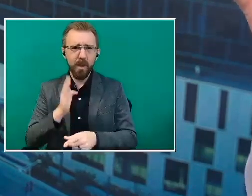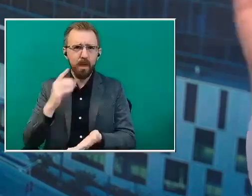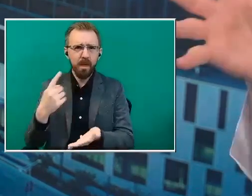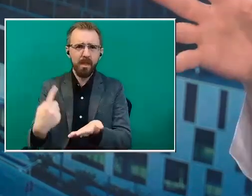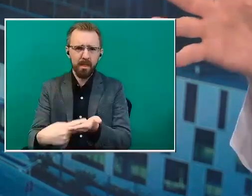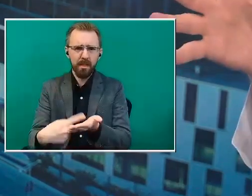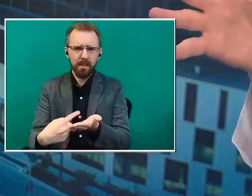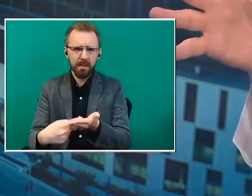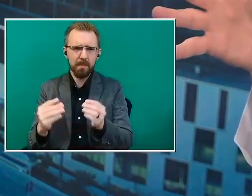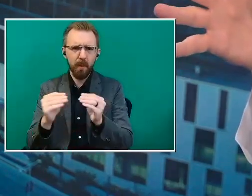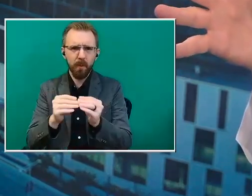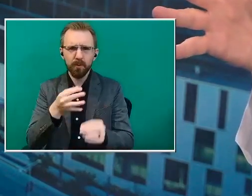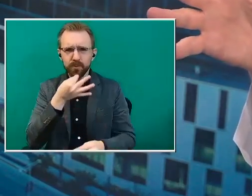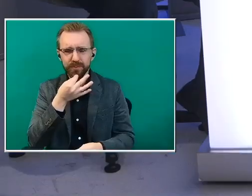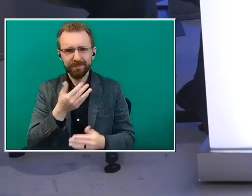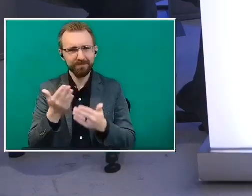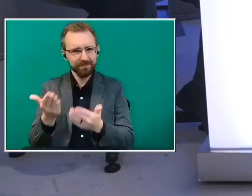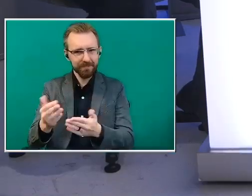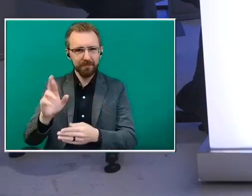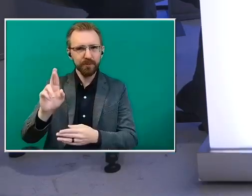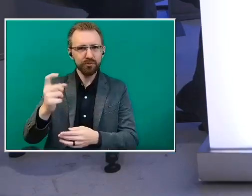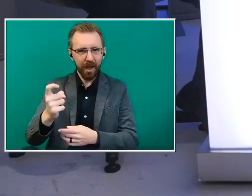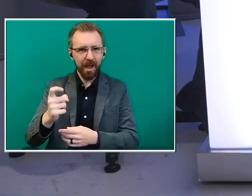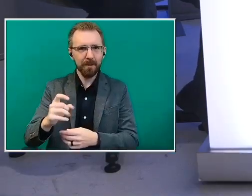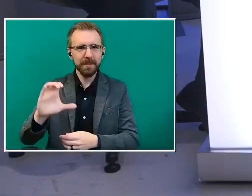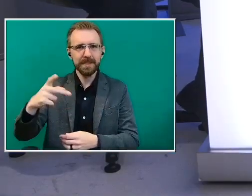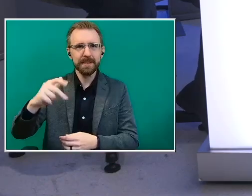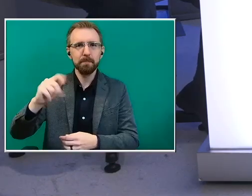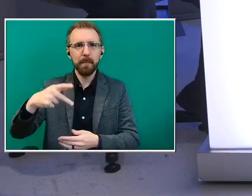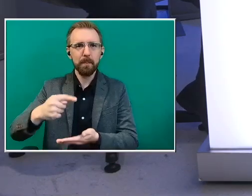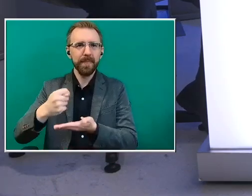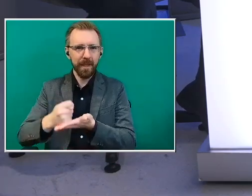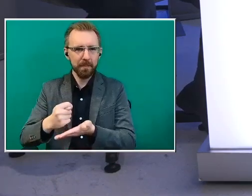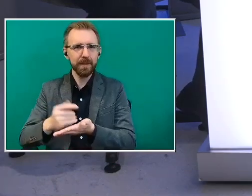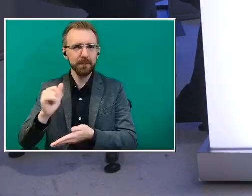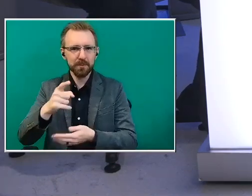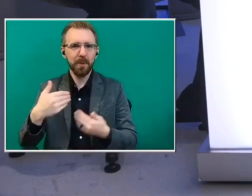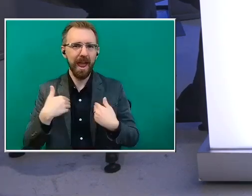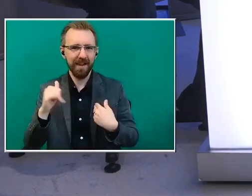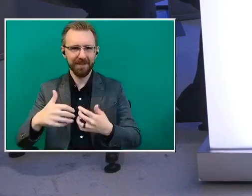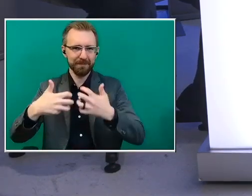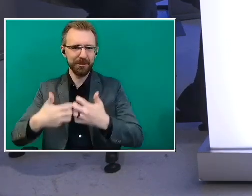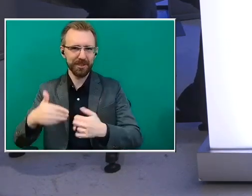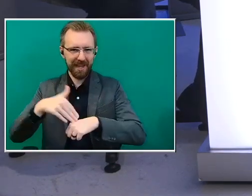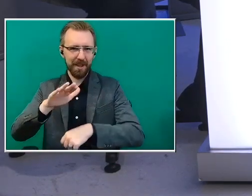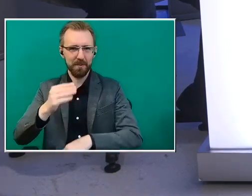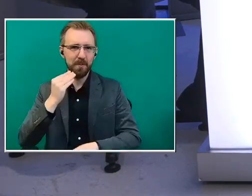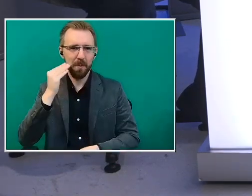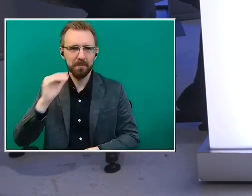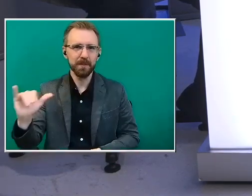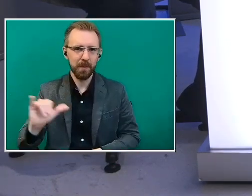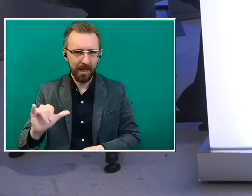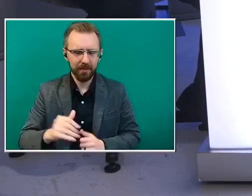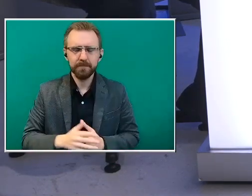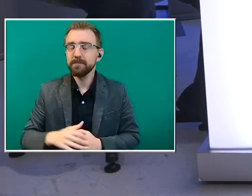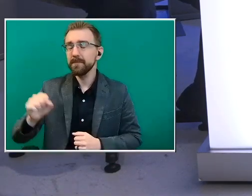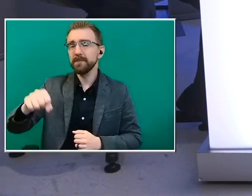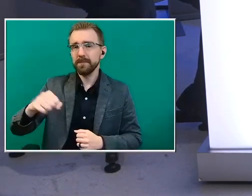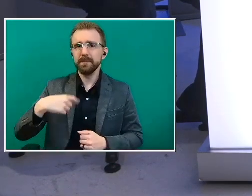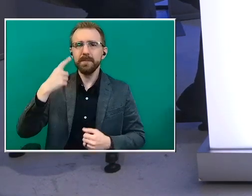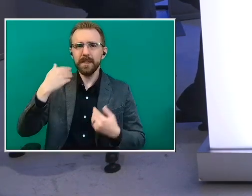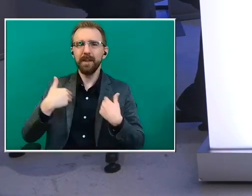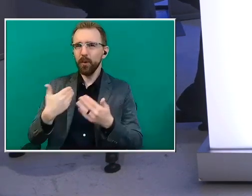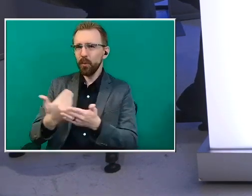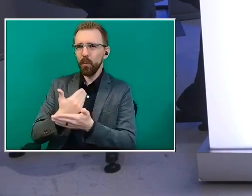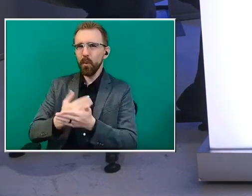Now, you were prescribed CPAP therapy too, so I guess you probably have one of these great machines at your house as well. I do. I think I have the newer model than yours, though,